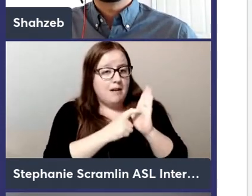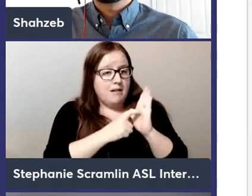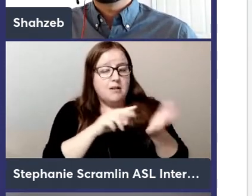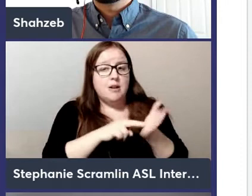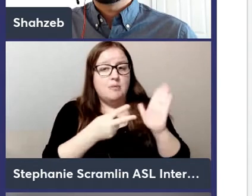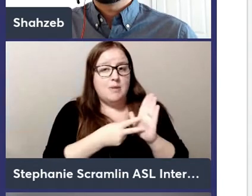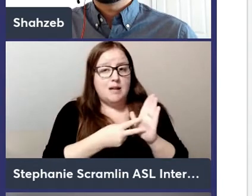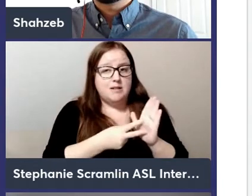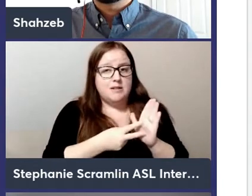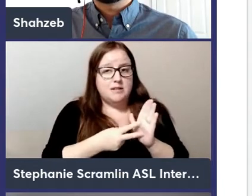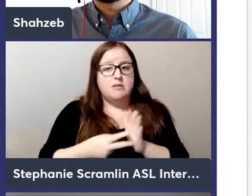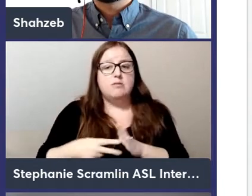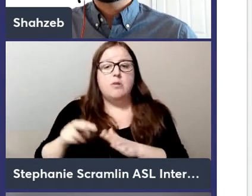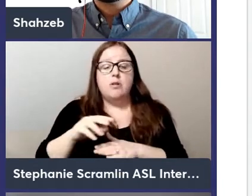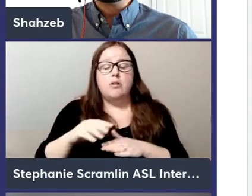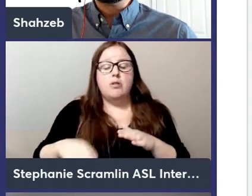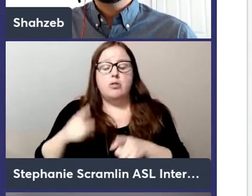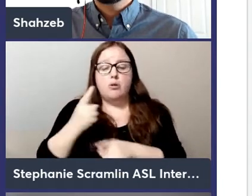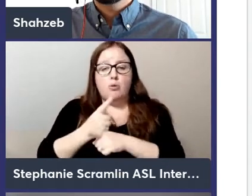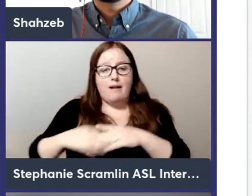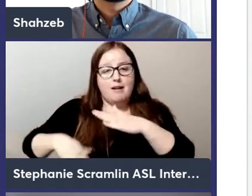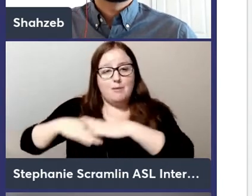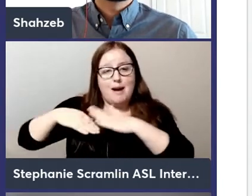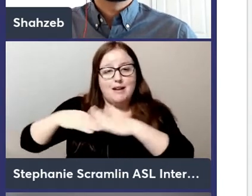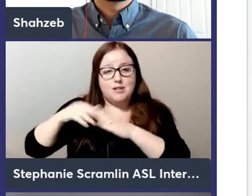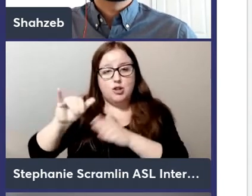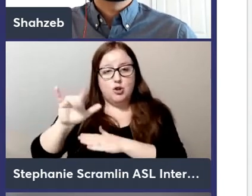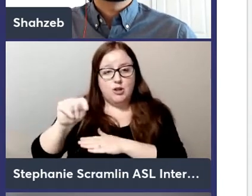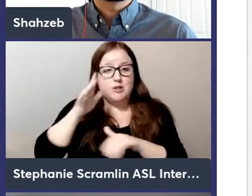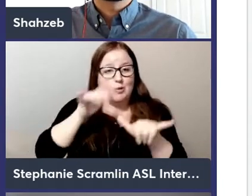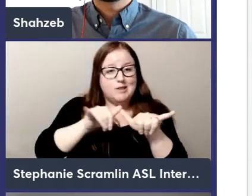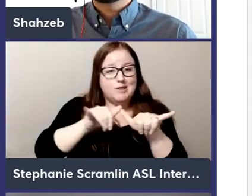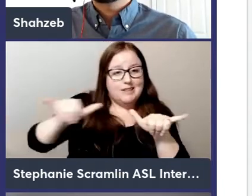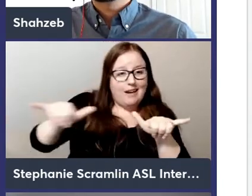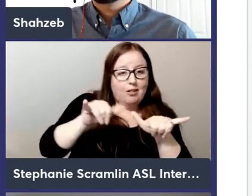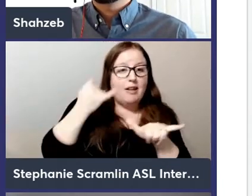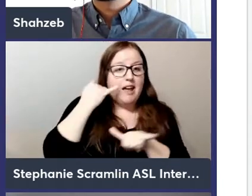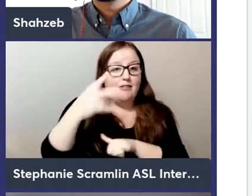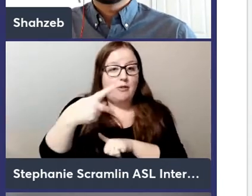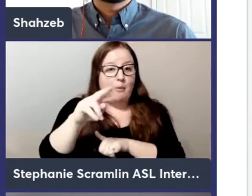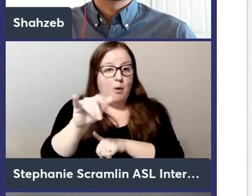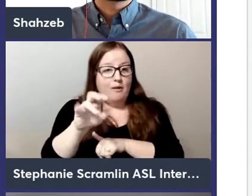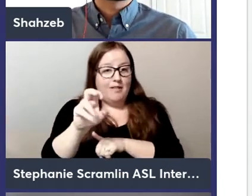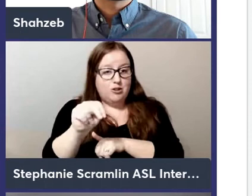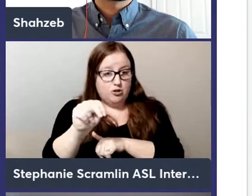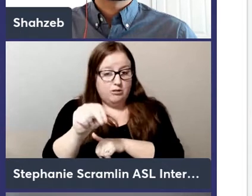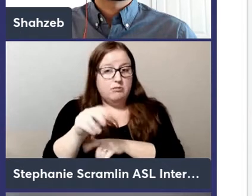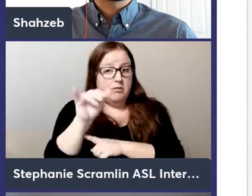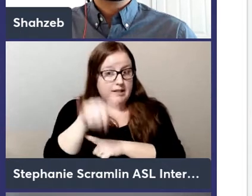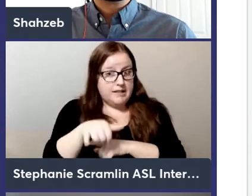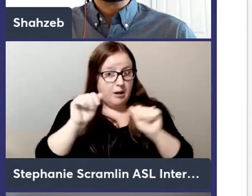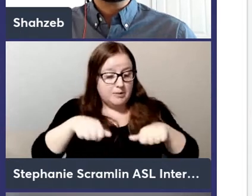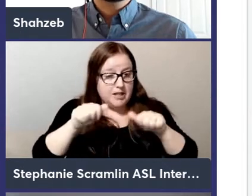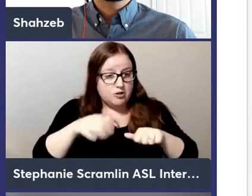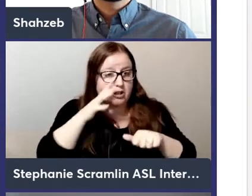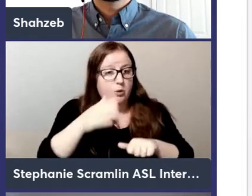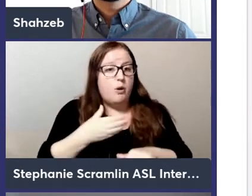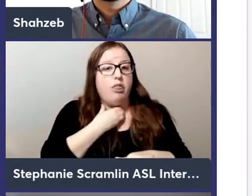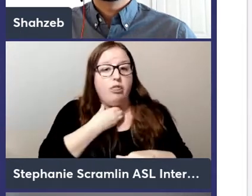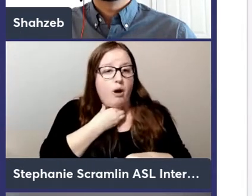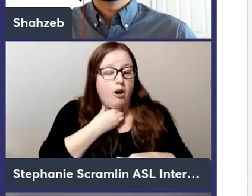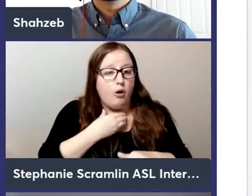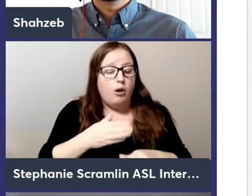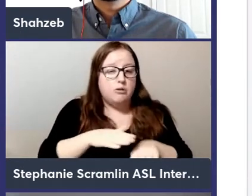the write capacity units will scale. But if you did provisioned, is that potentially going to throttle your write